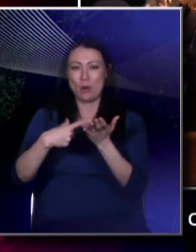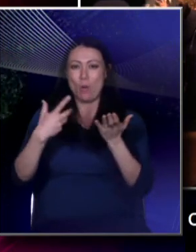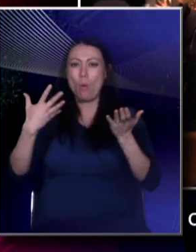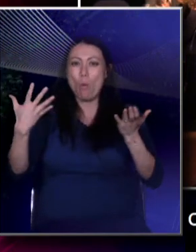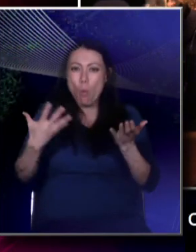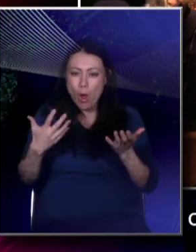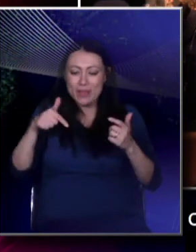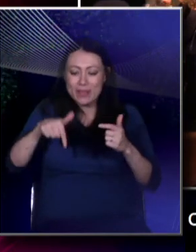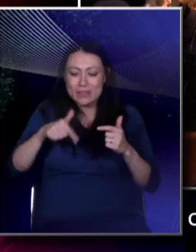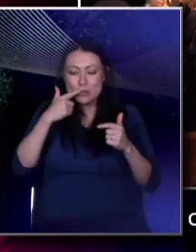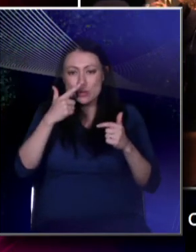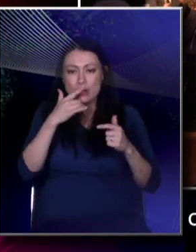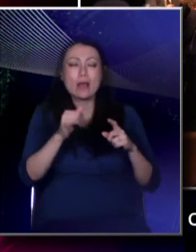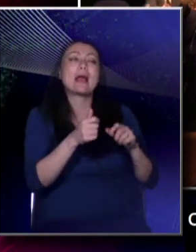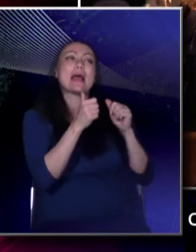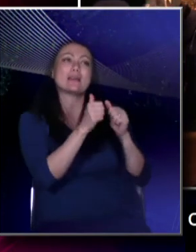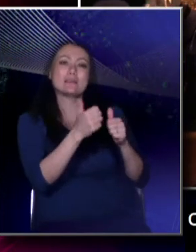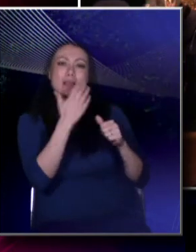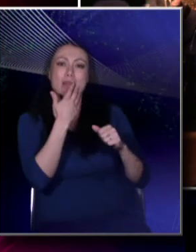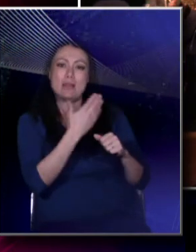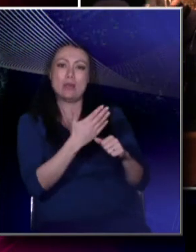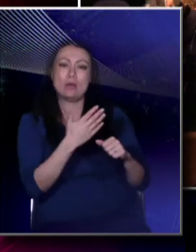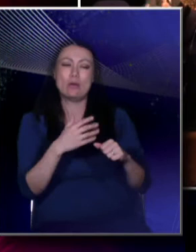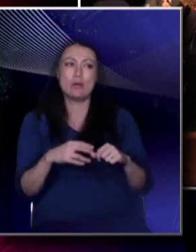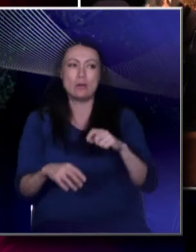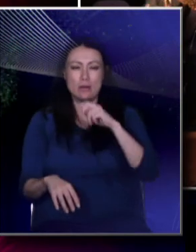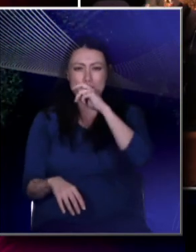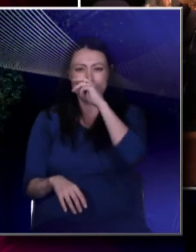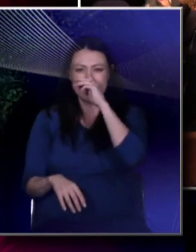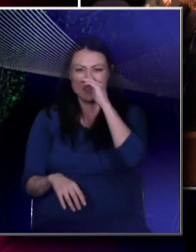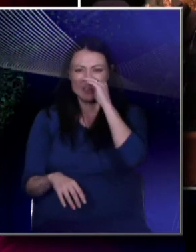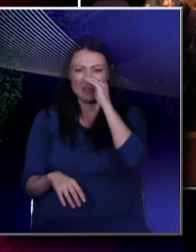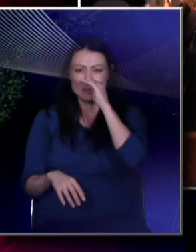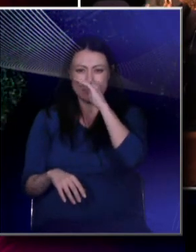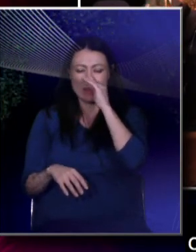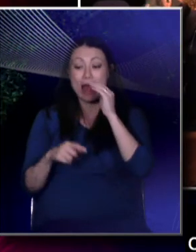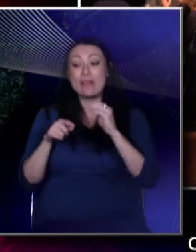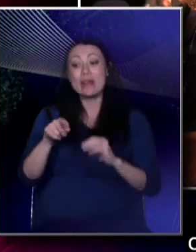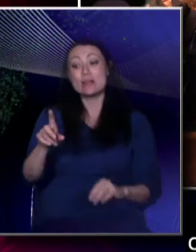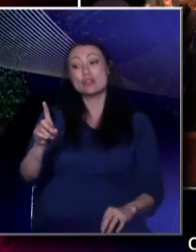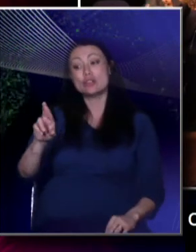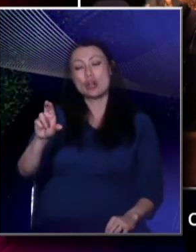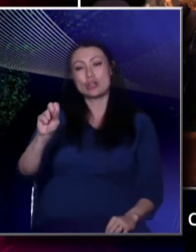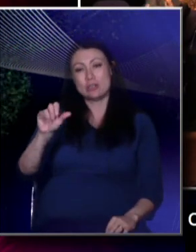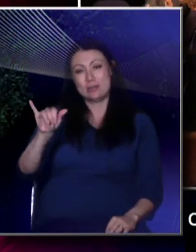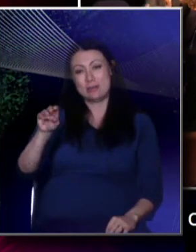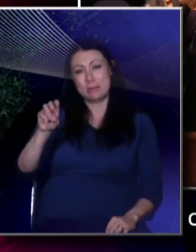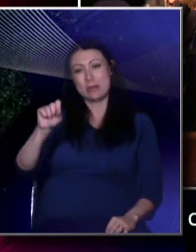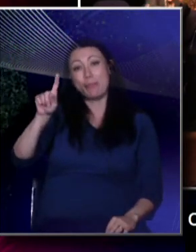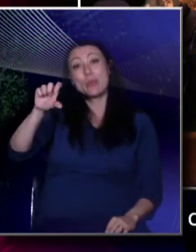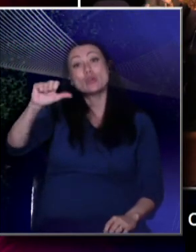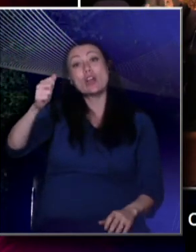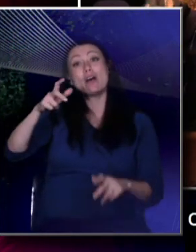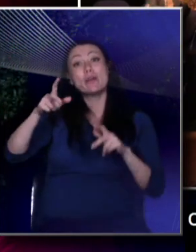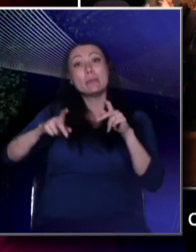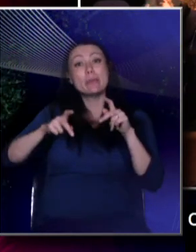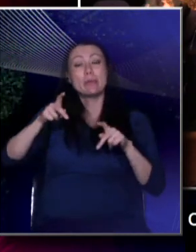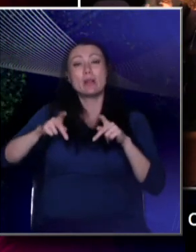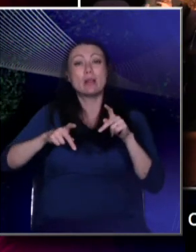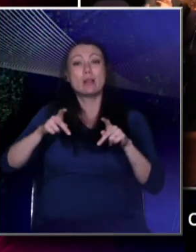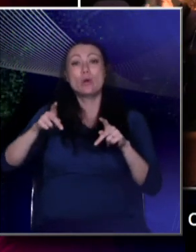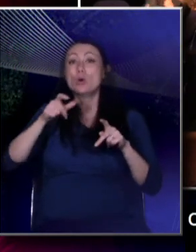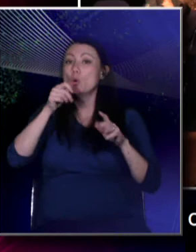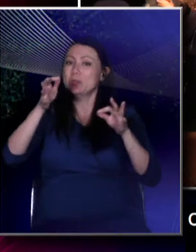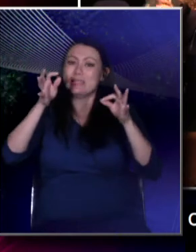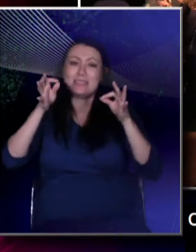going to be. Excellent. Thank you. And I'm sorry. And based on what Dr. Sims said is those other folks that chose